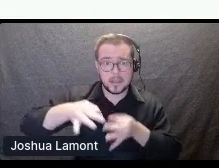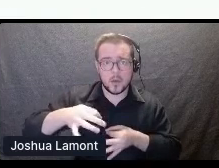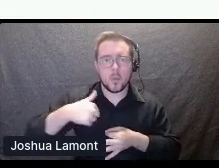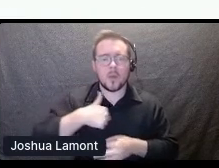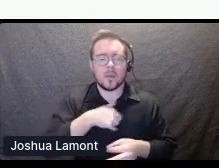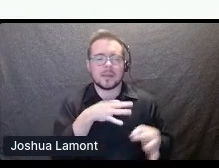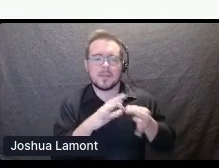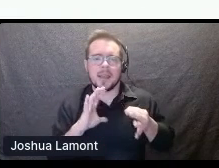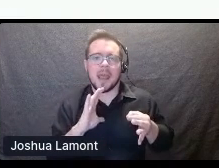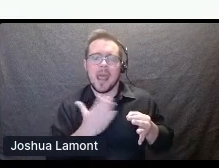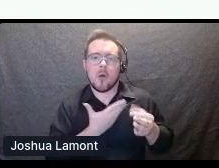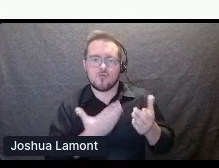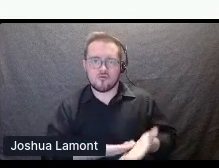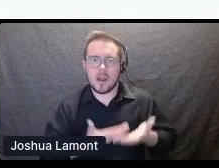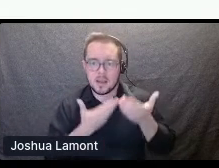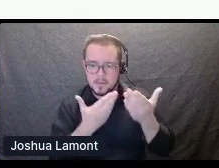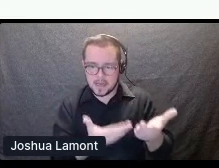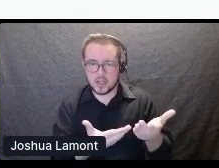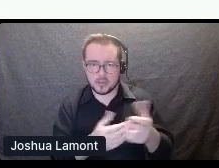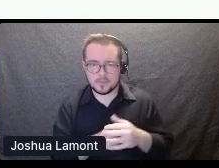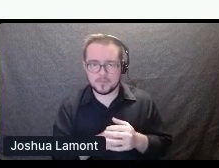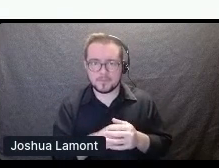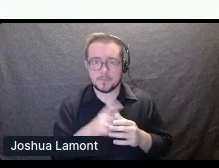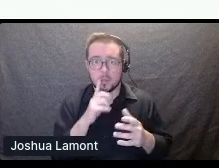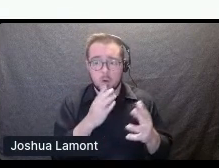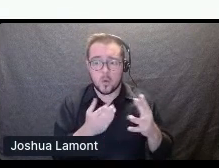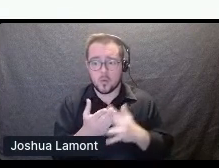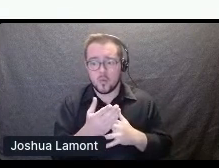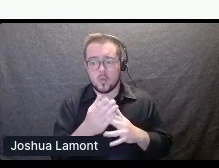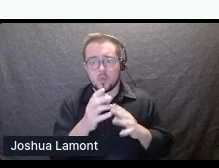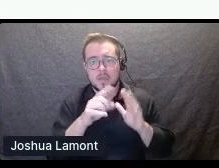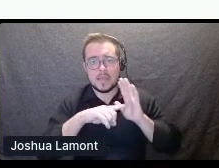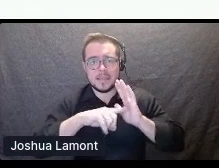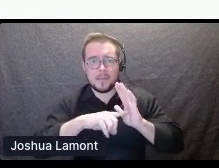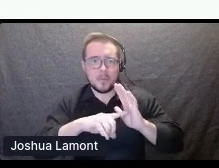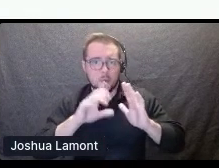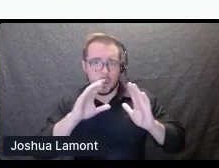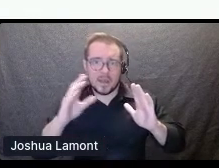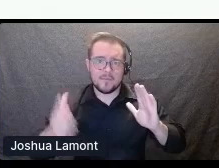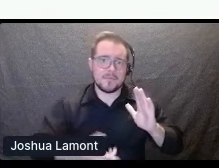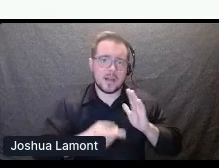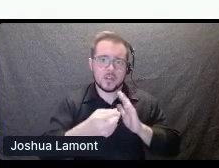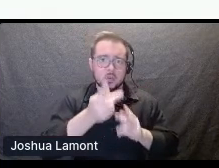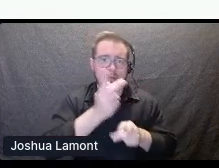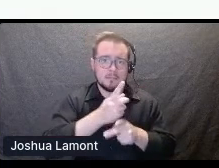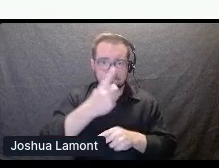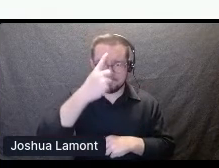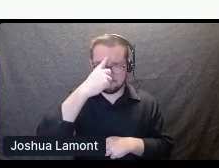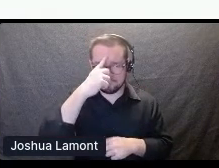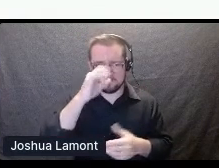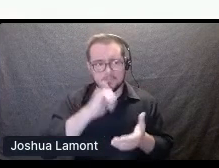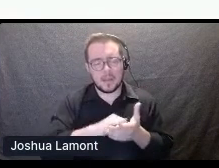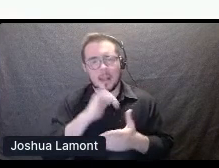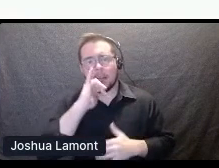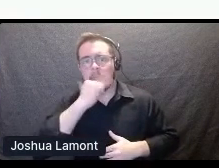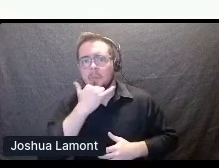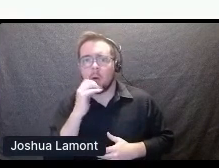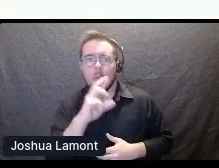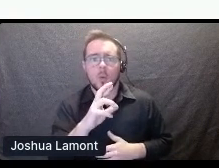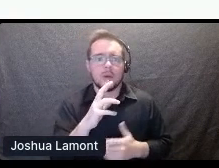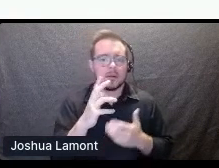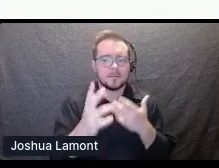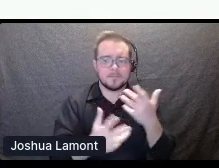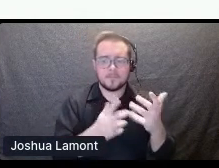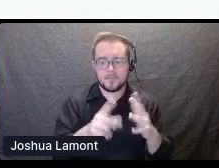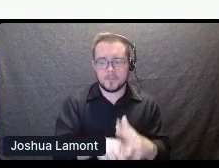it. So as we're going through these examples, we definitely invite you to keep in mind that sometimes the misstep or the mistake or the error kind